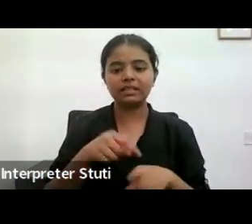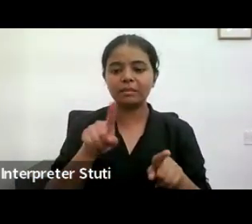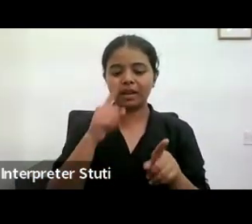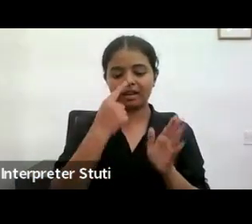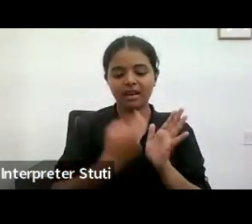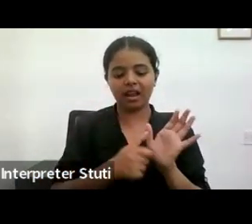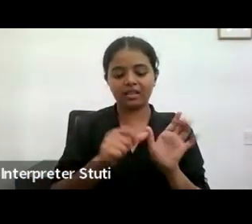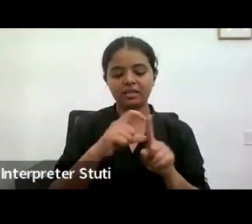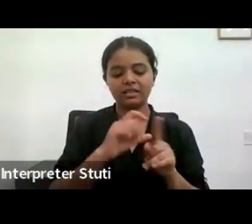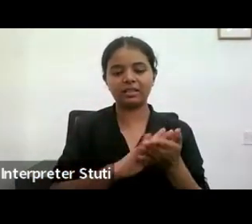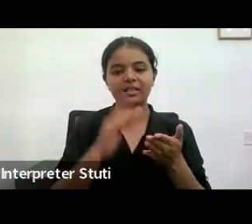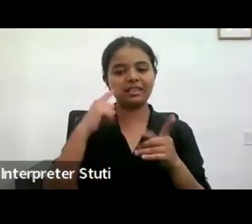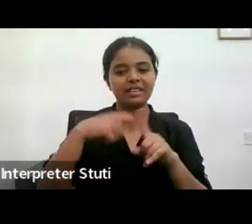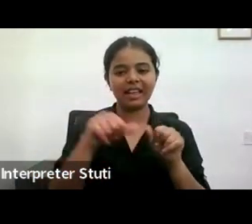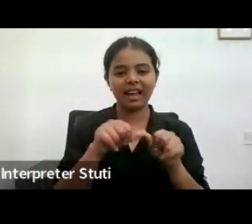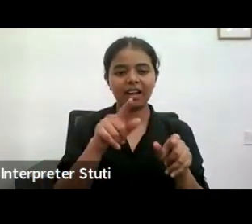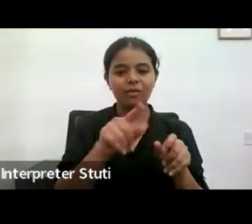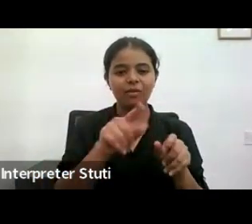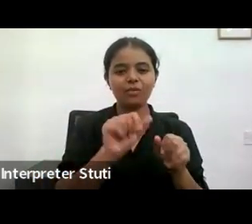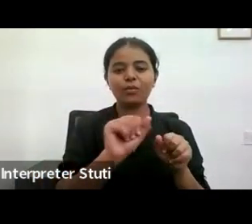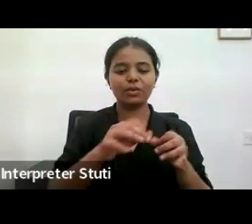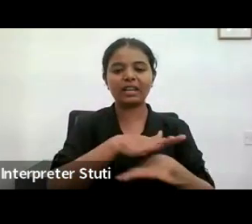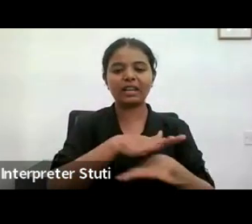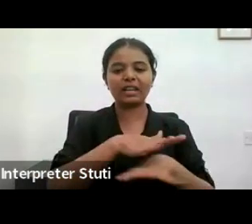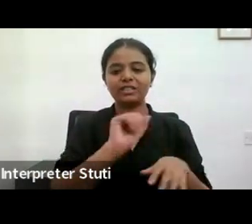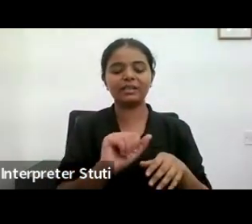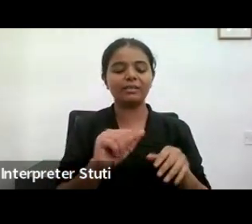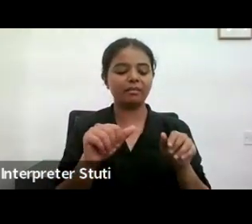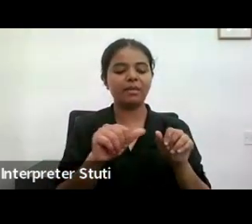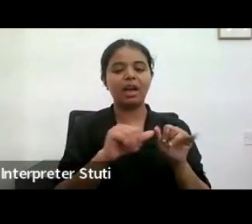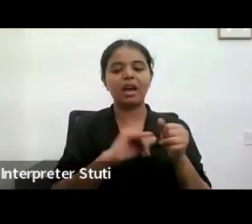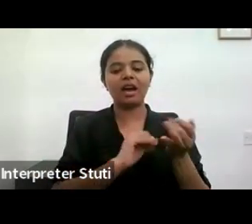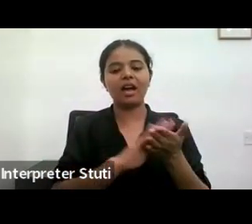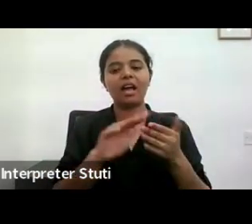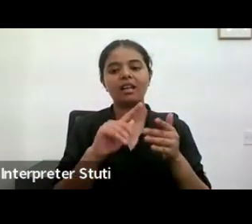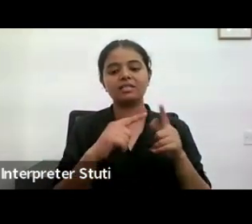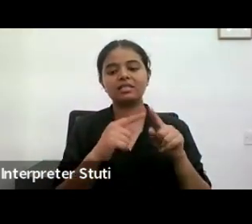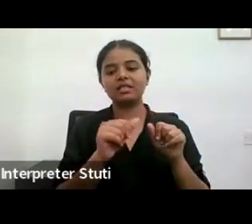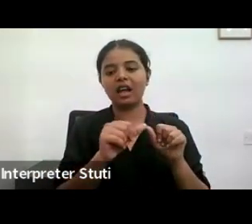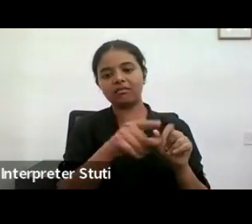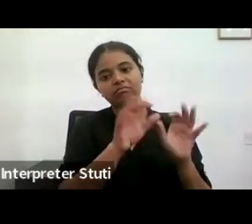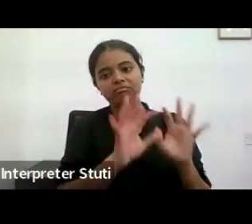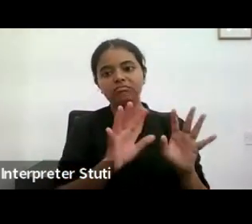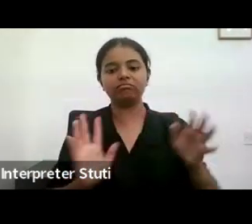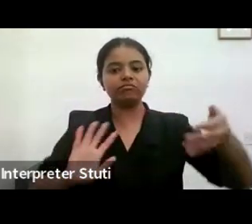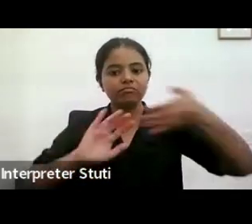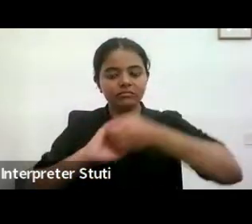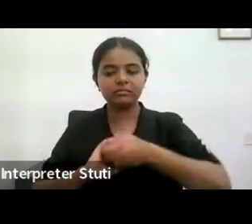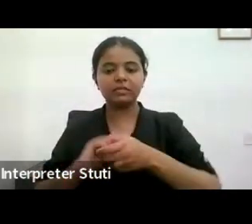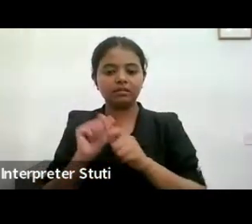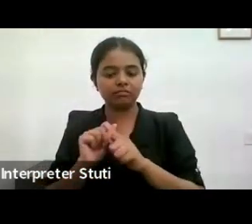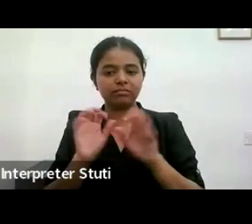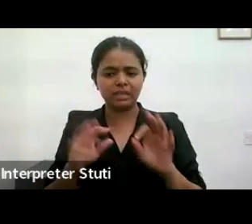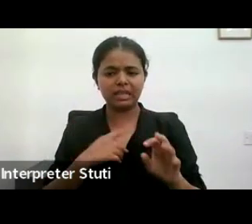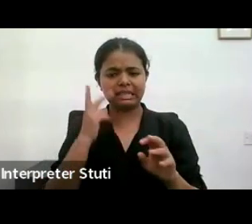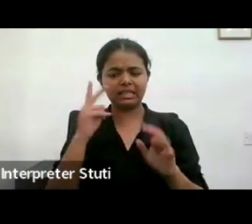work. We've already mentioned really understanding the service gaps. I have seen in some countries